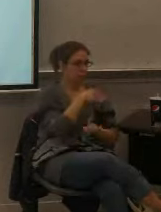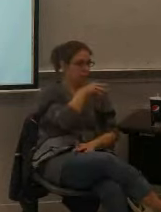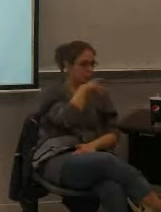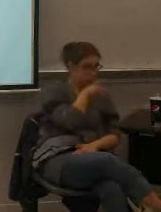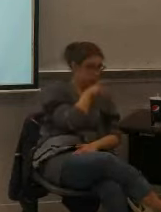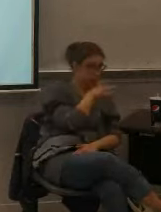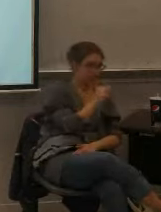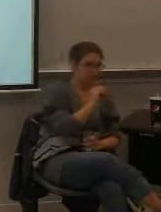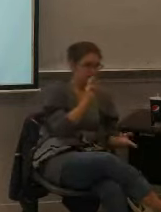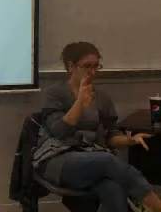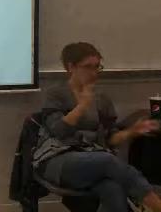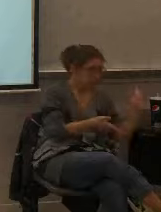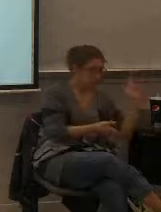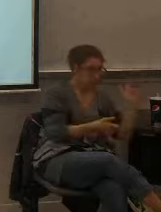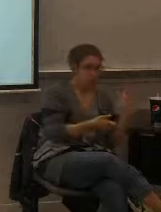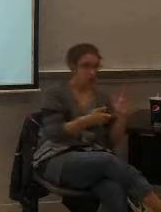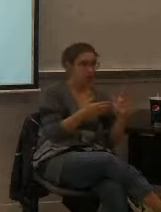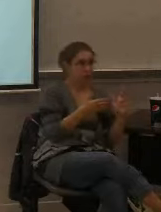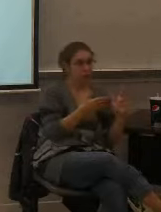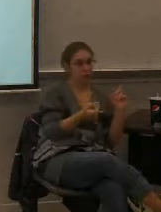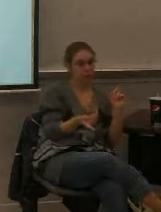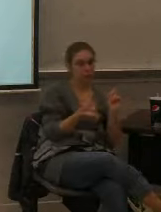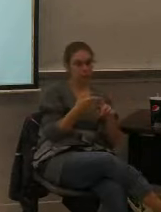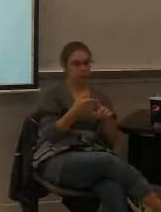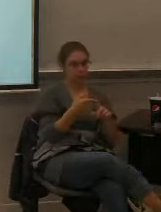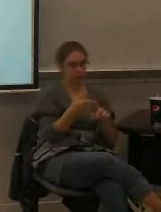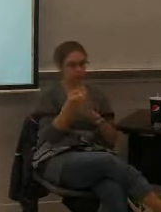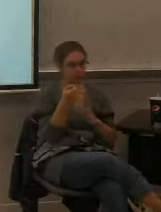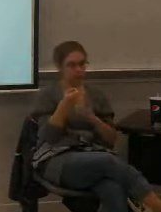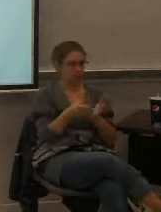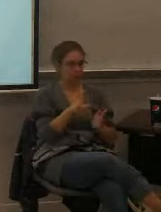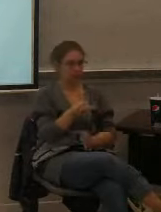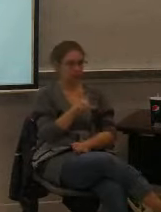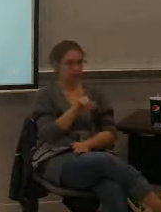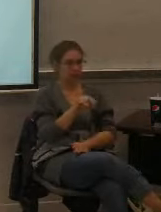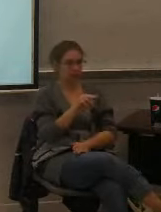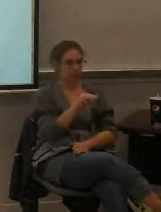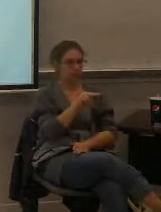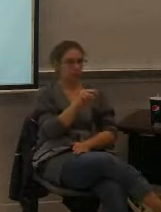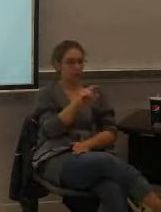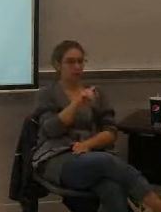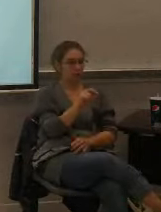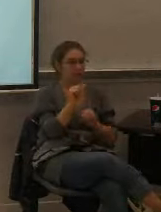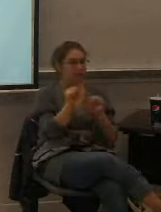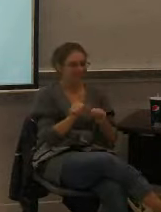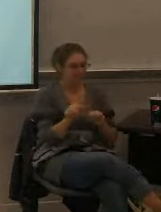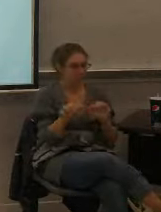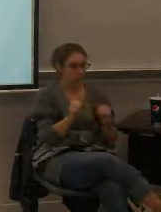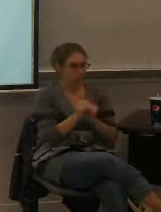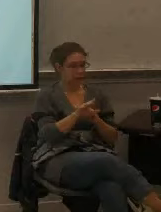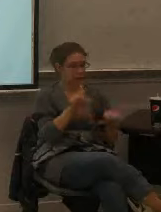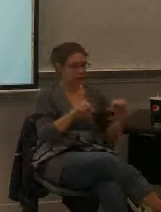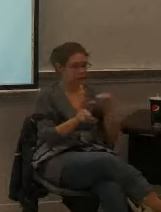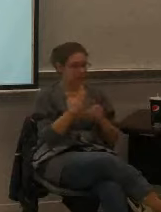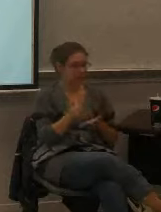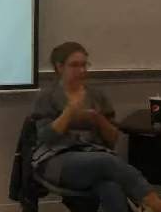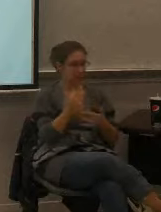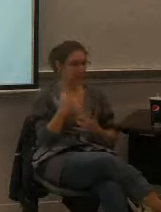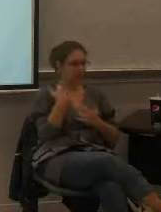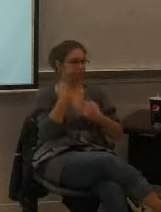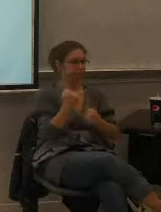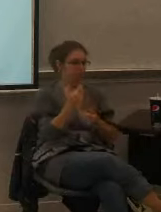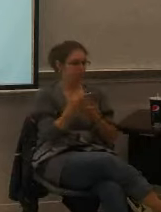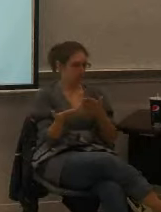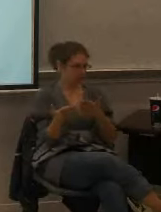pollution, and a testament to what limnologists can do with their science of practical